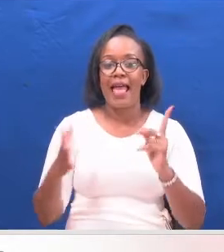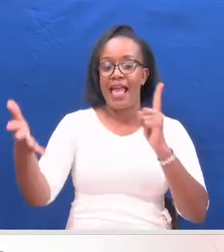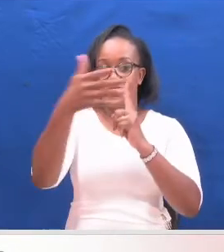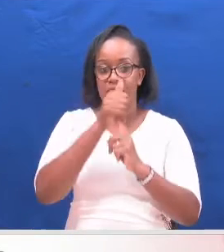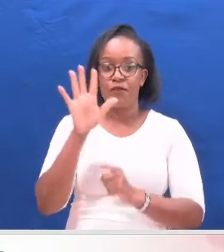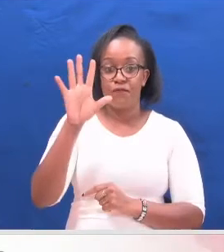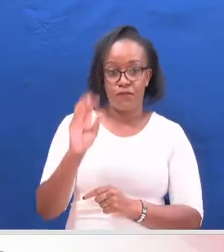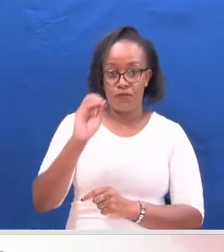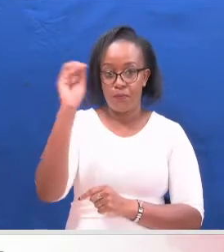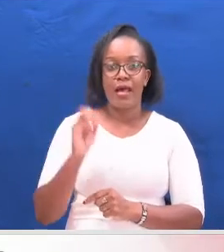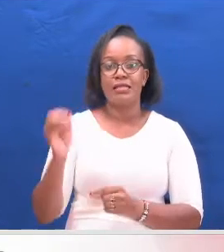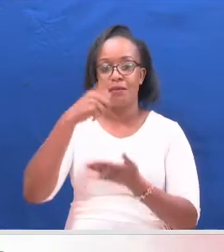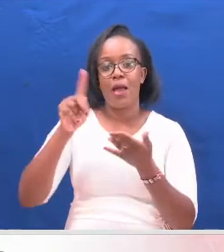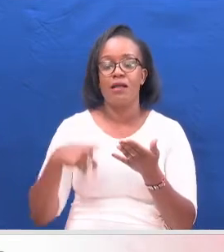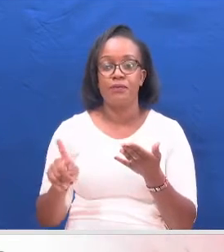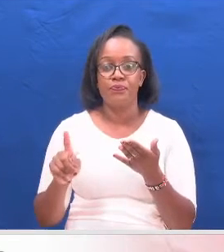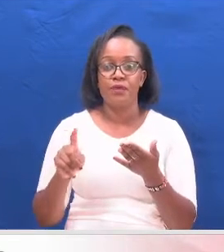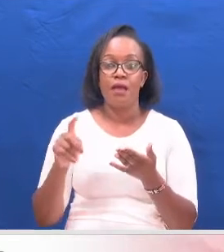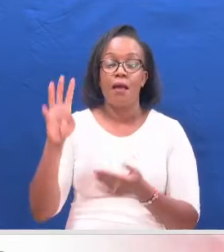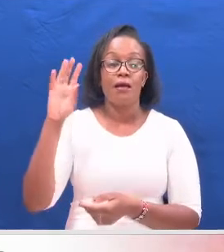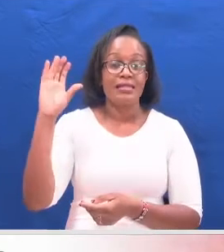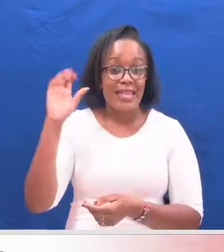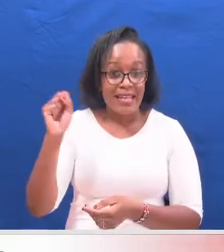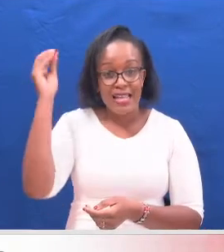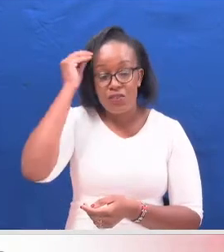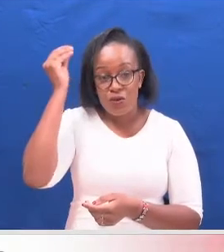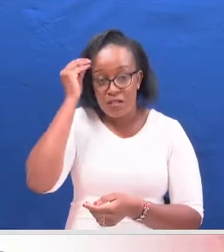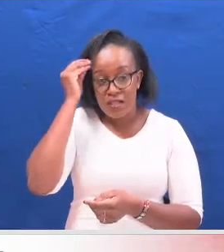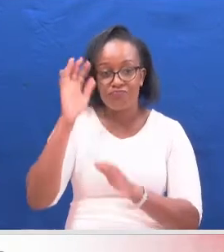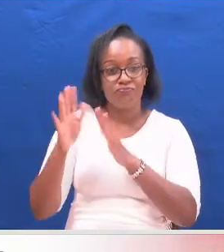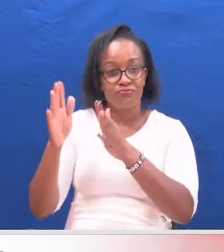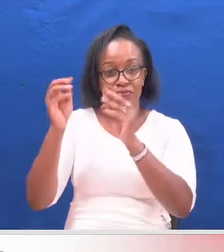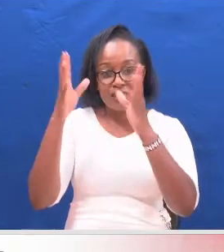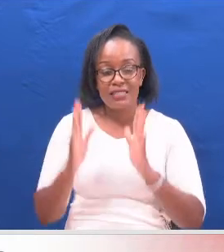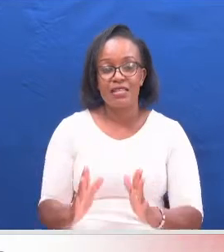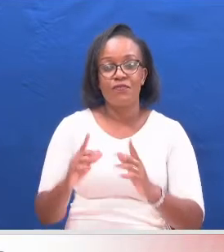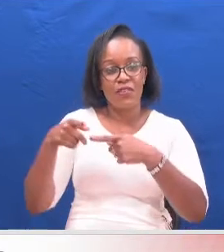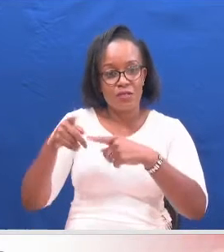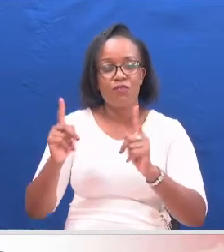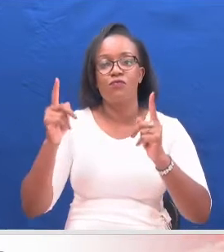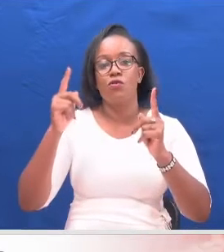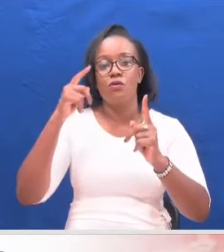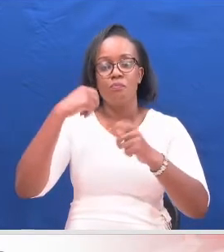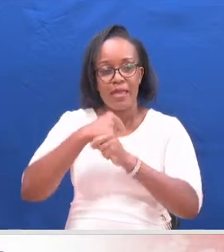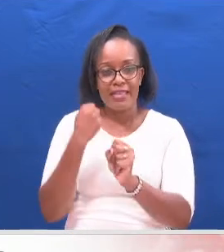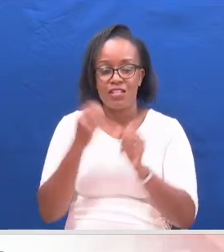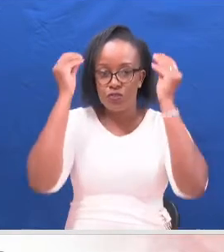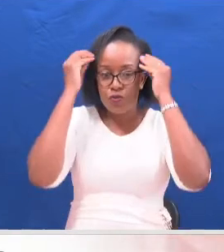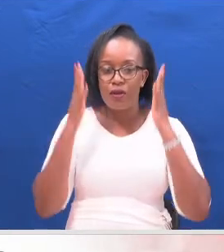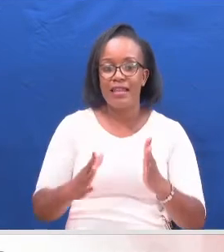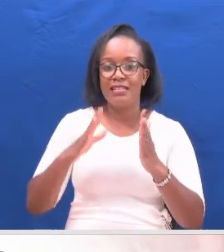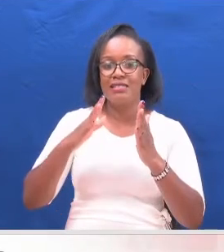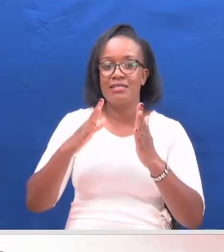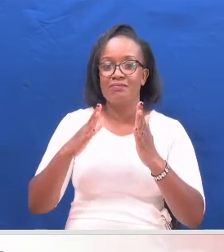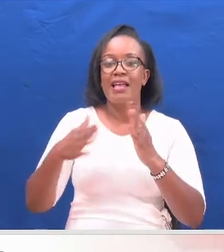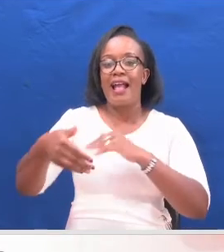the 50% mark. Magoha, however, lauded teachers for playing a key role in ensuring learners recover the lost time after a